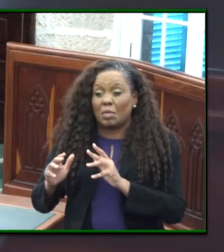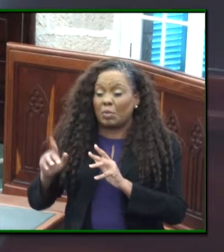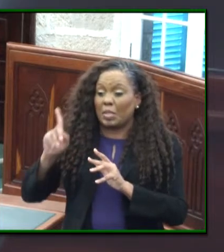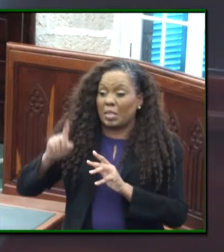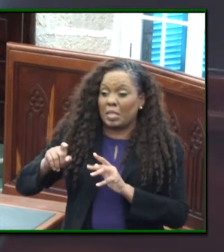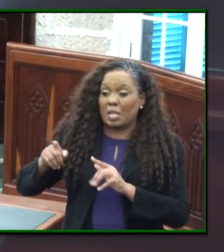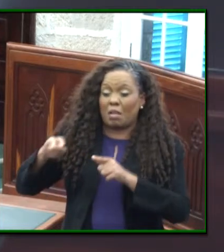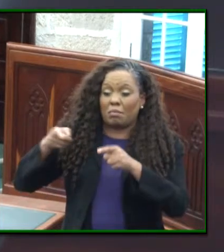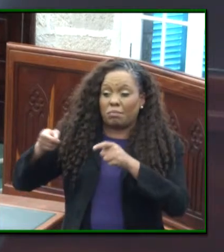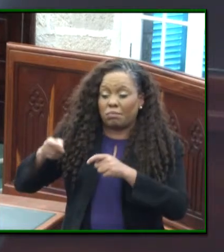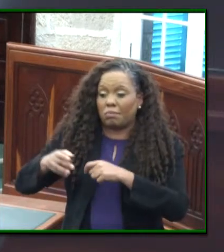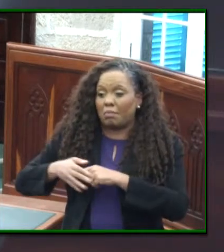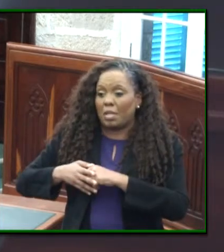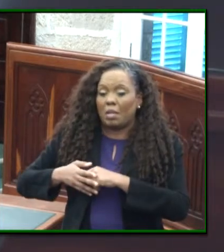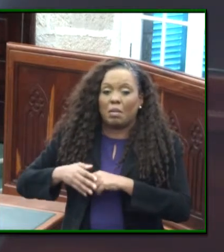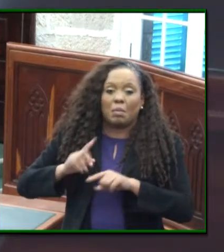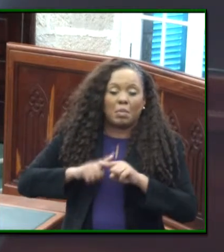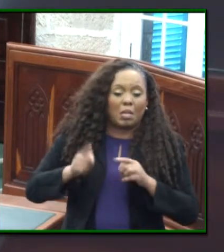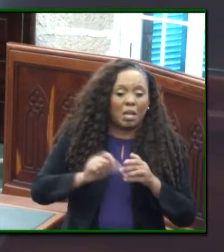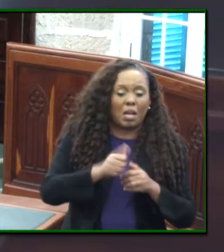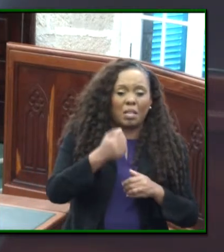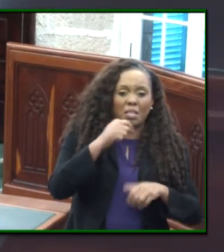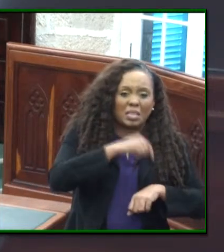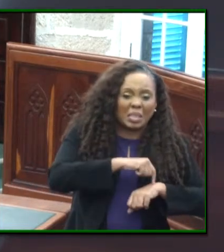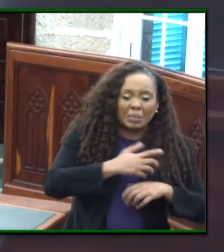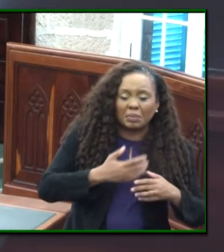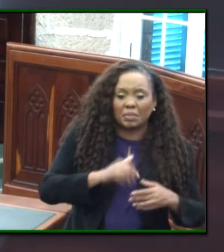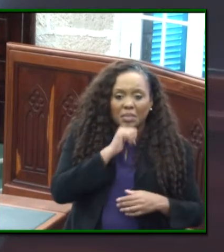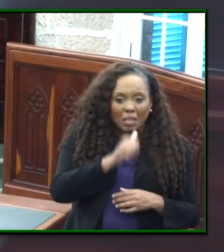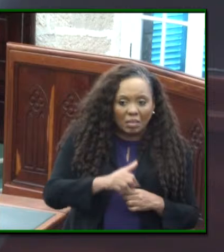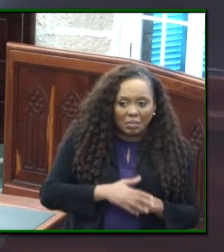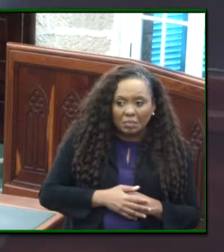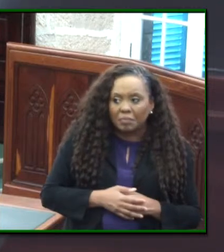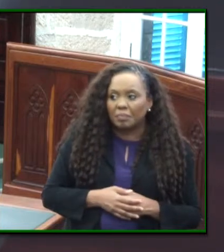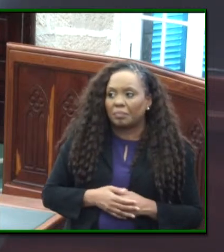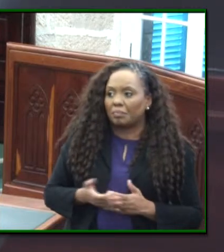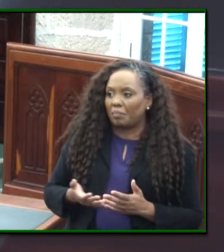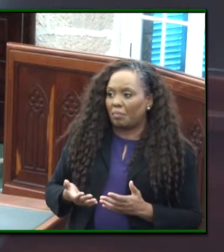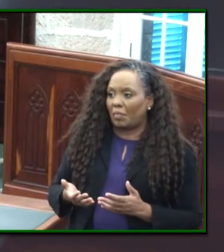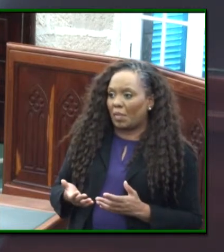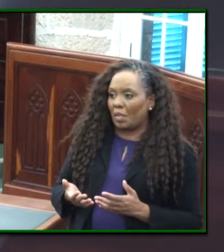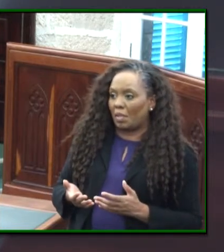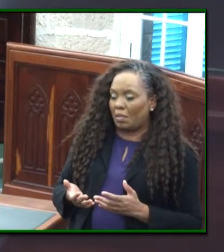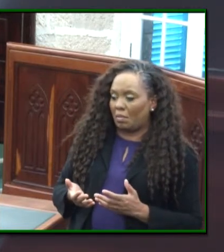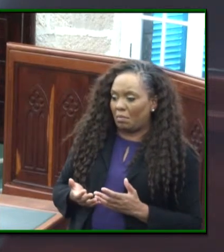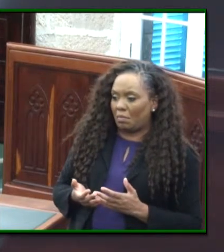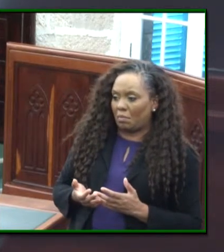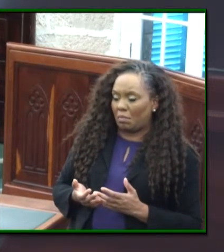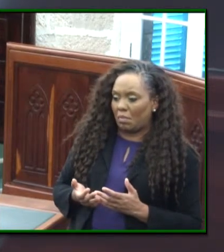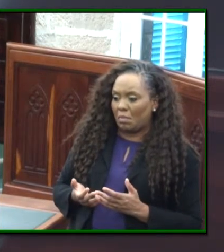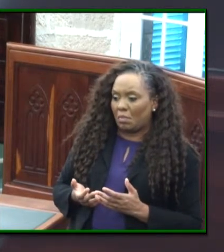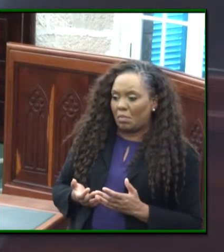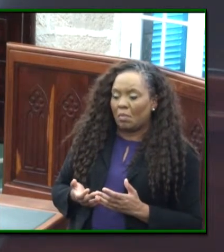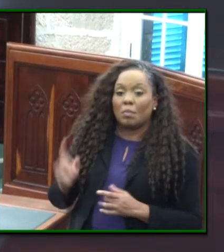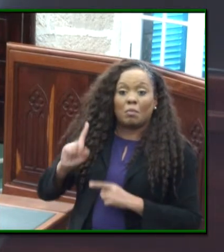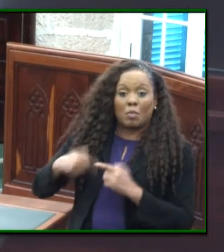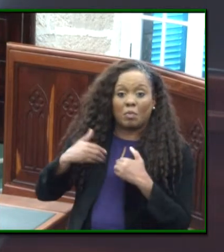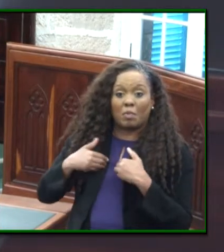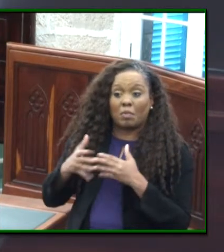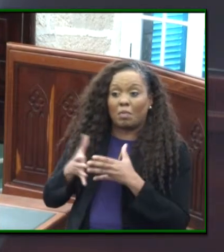you will find that when the numbers are plenty, caravans will be properly